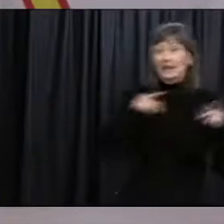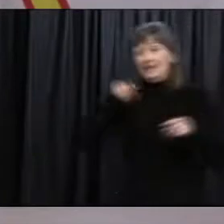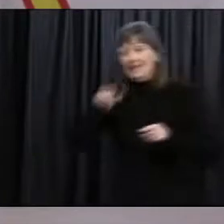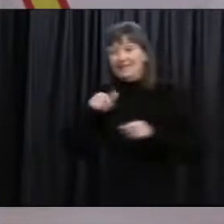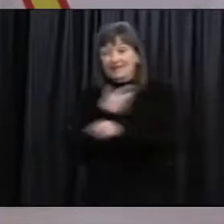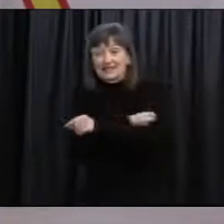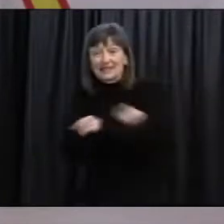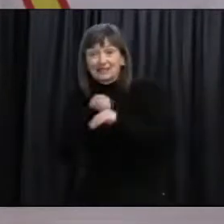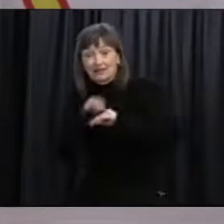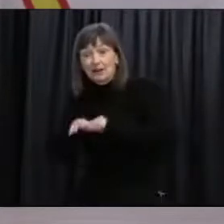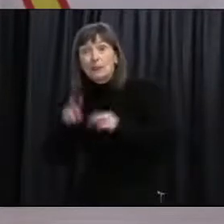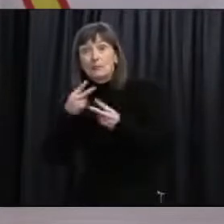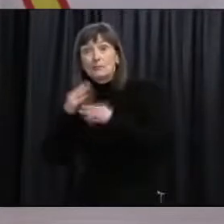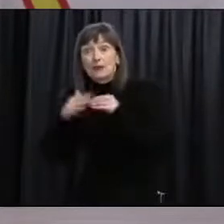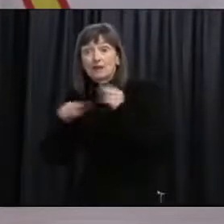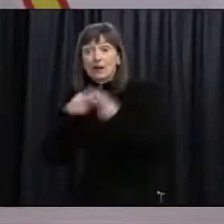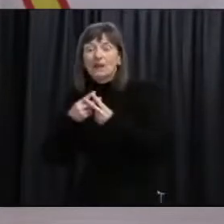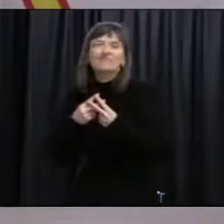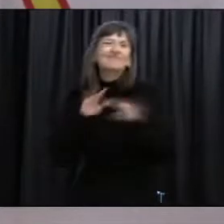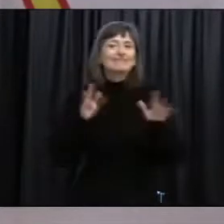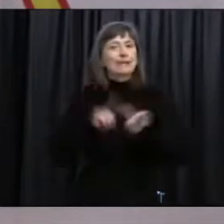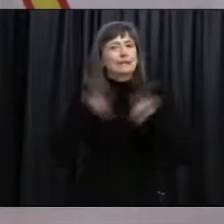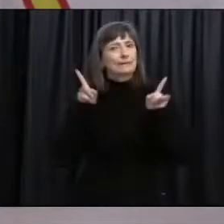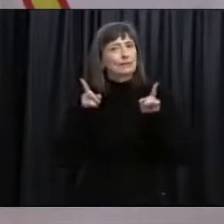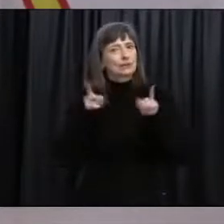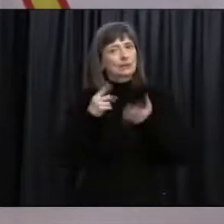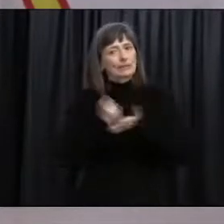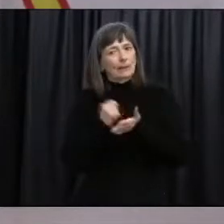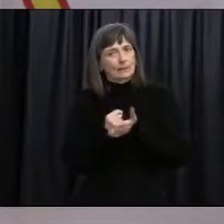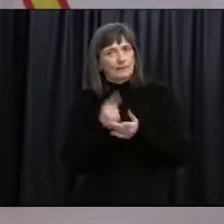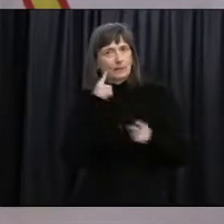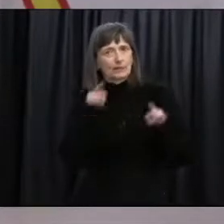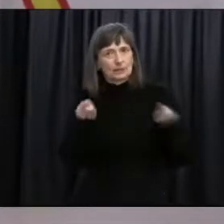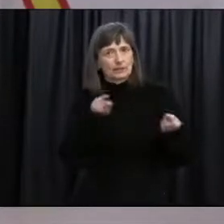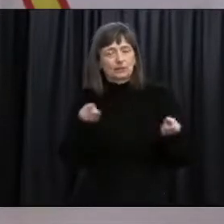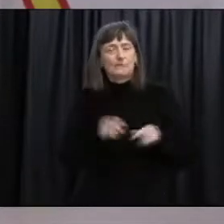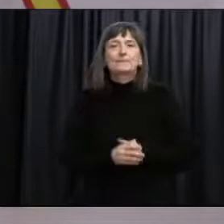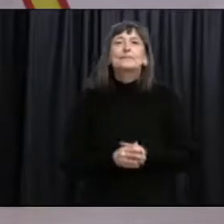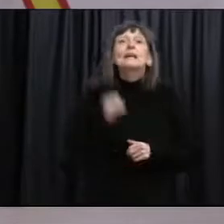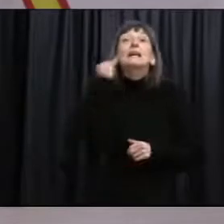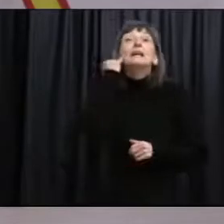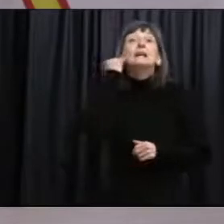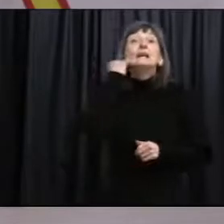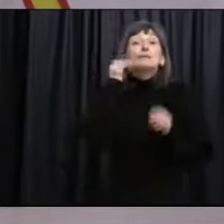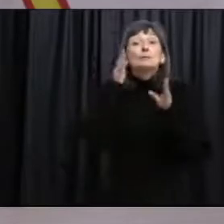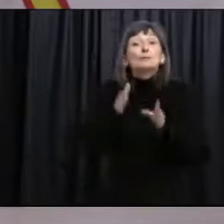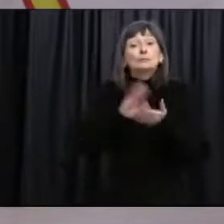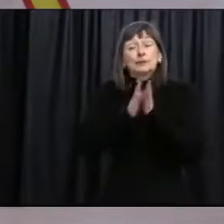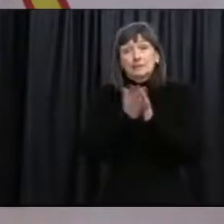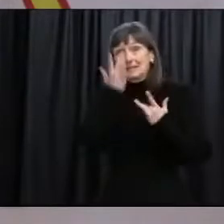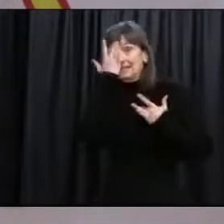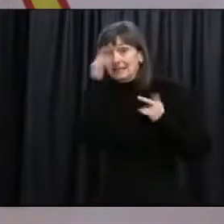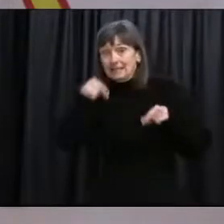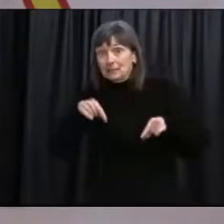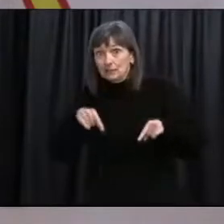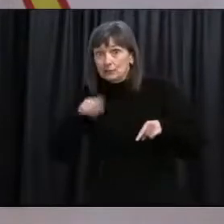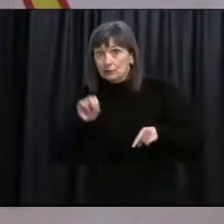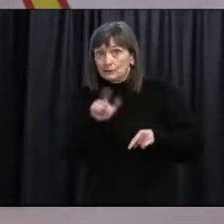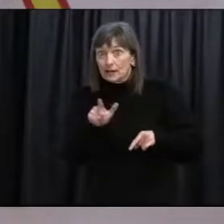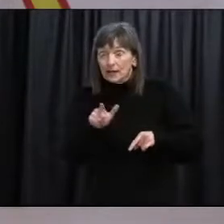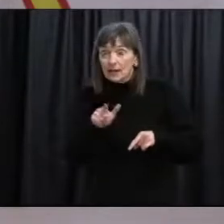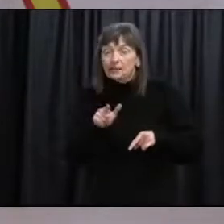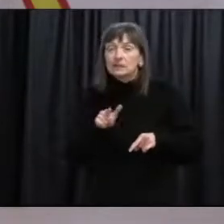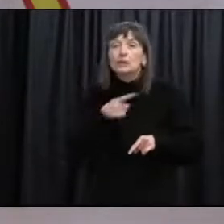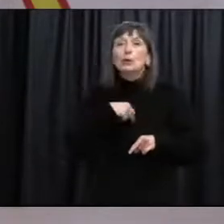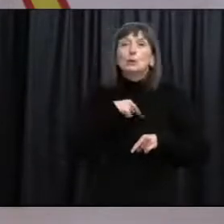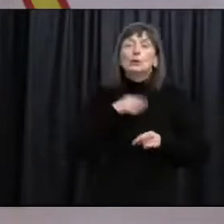the information they need in the unlikely event that an individual in our province should present with these symptoms. We do